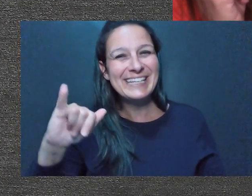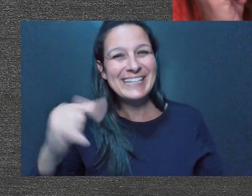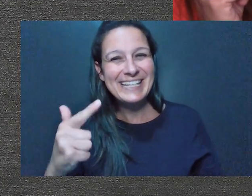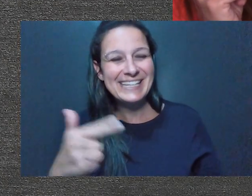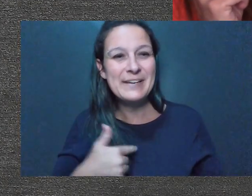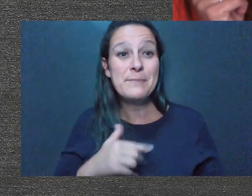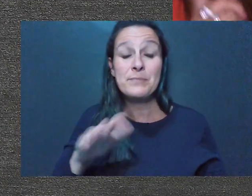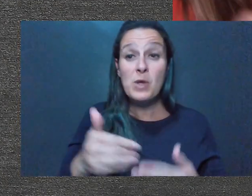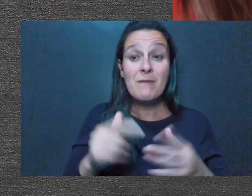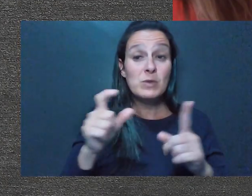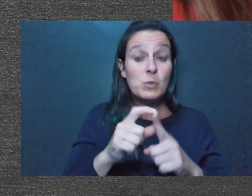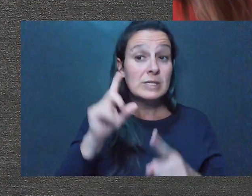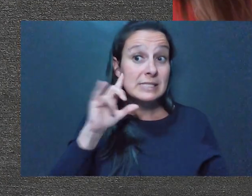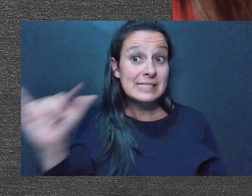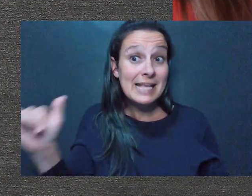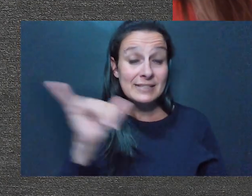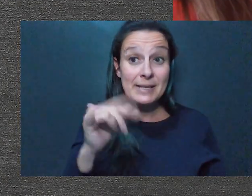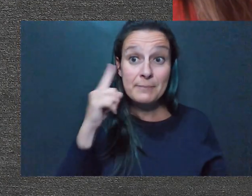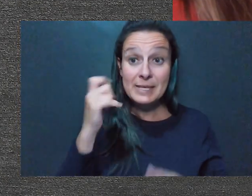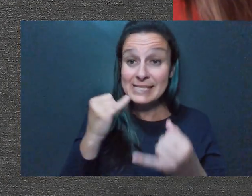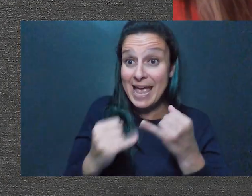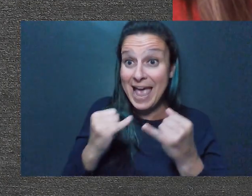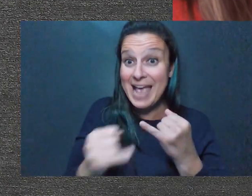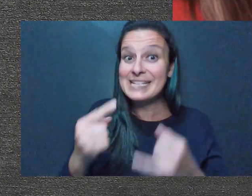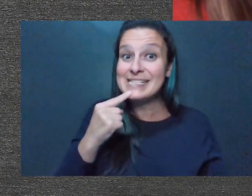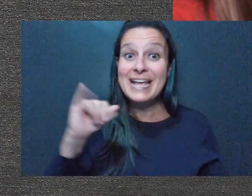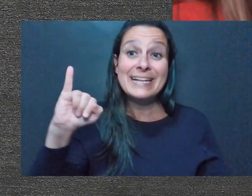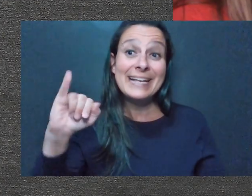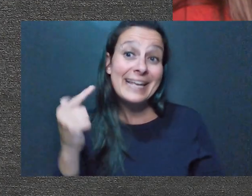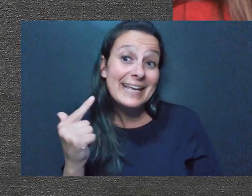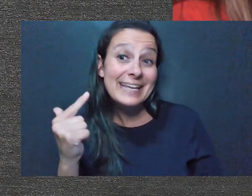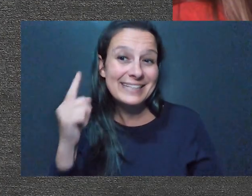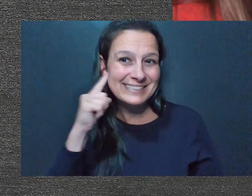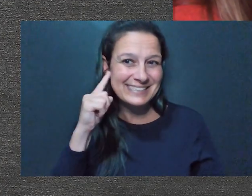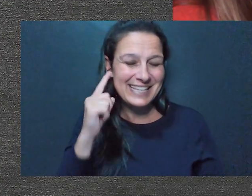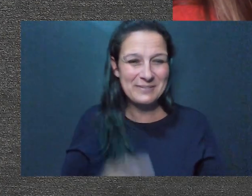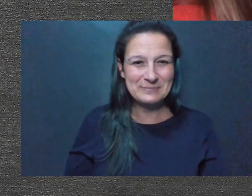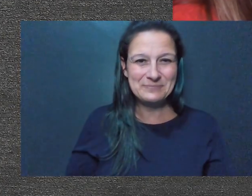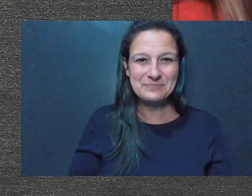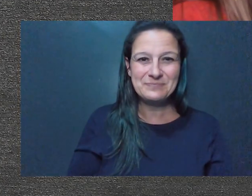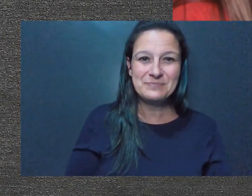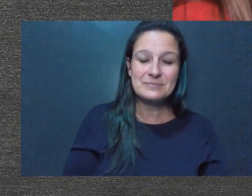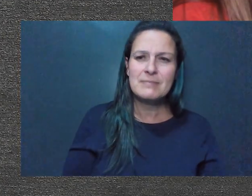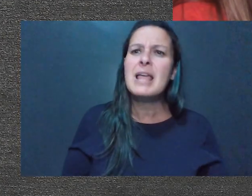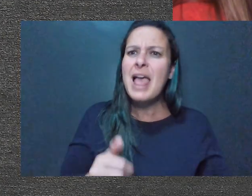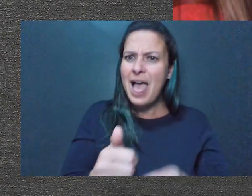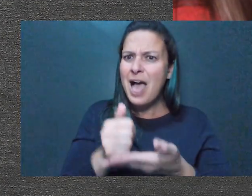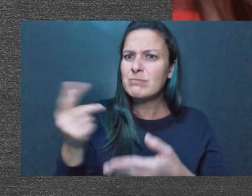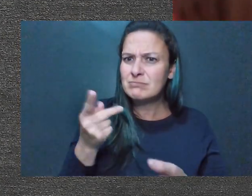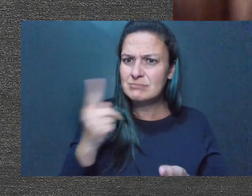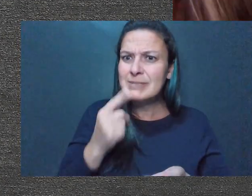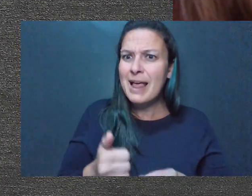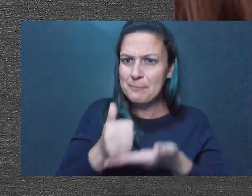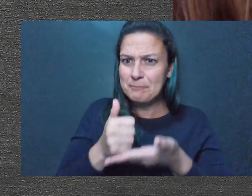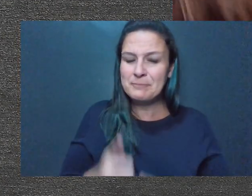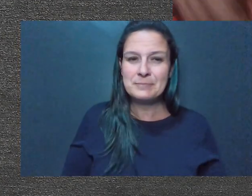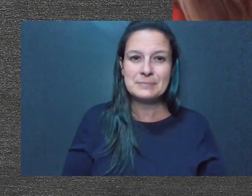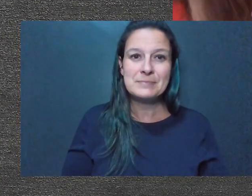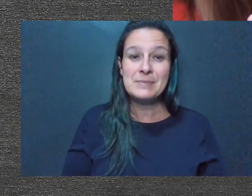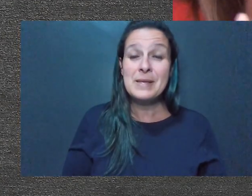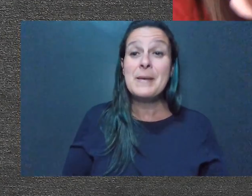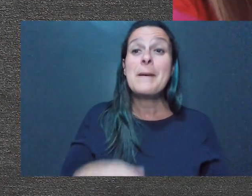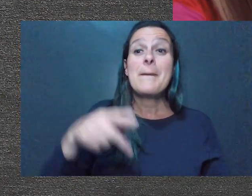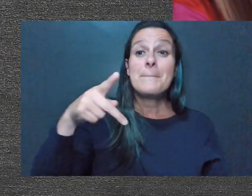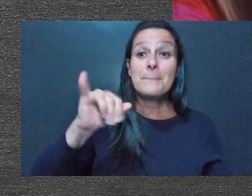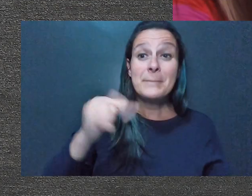All of these words rhyme because at the end they all have the ig sound. Help George and I out.